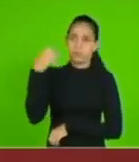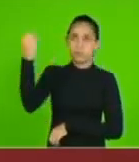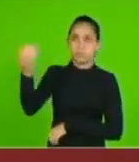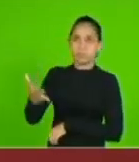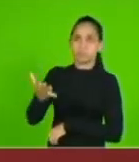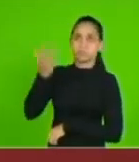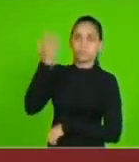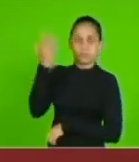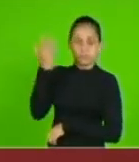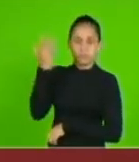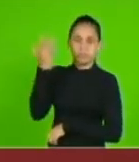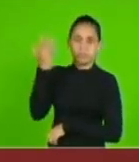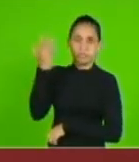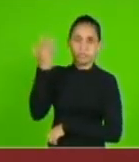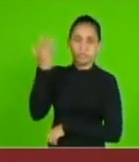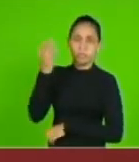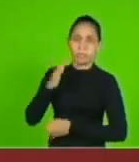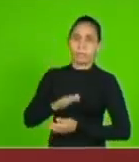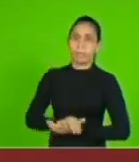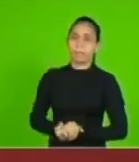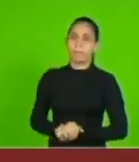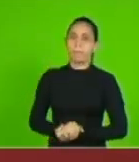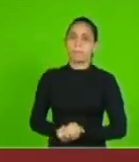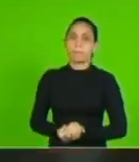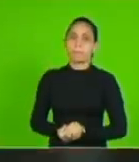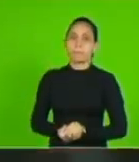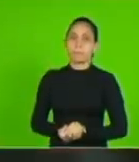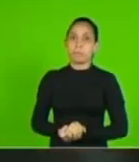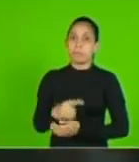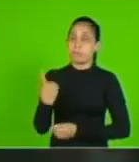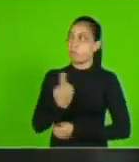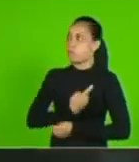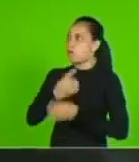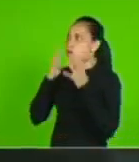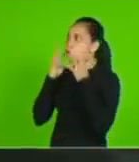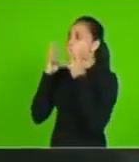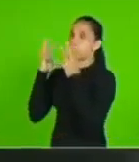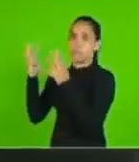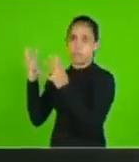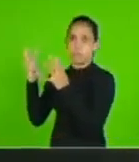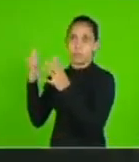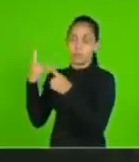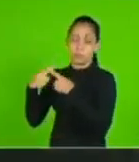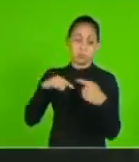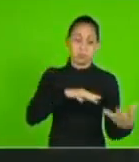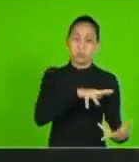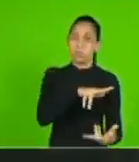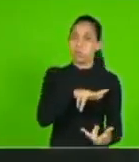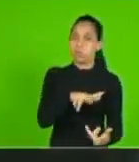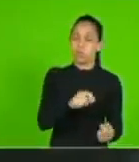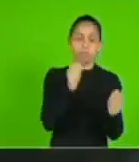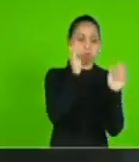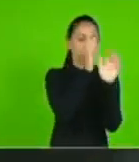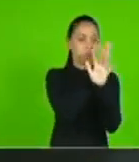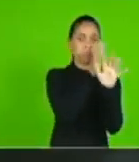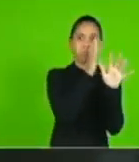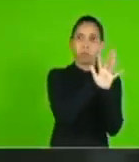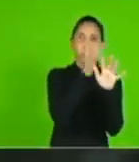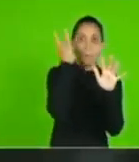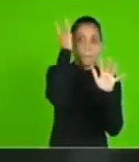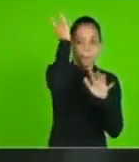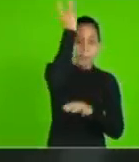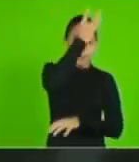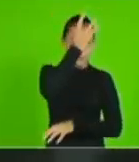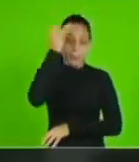all serves to awaken us, to take a moment out of this lack of preparation and